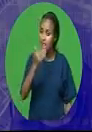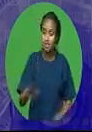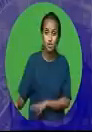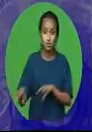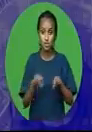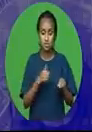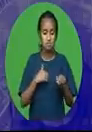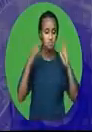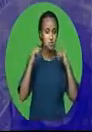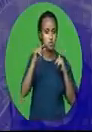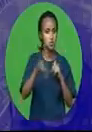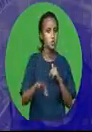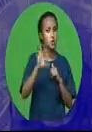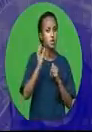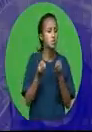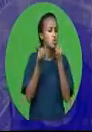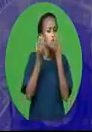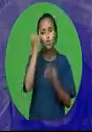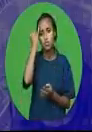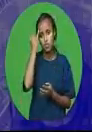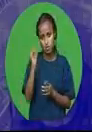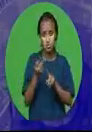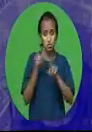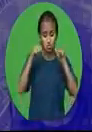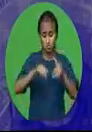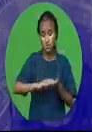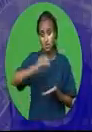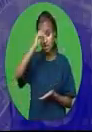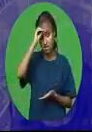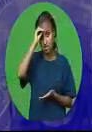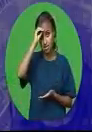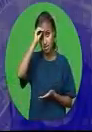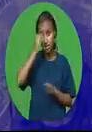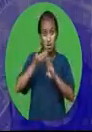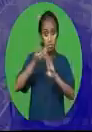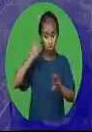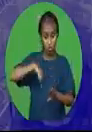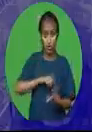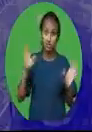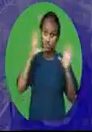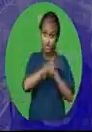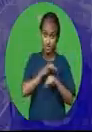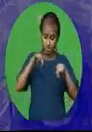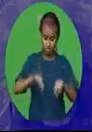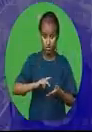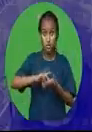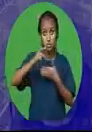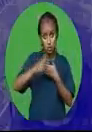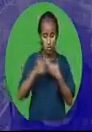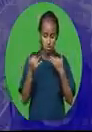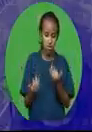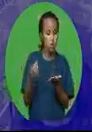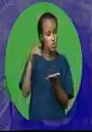Well, students, I hope you have gained a lot of concepts from today's lesson. Before we come to the end of the